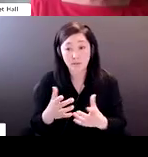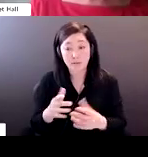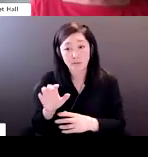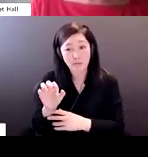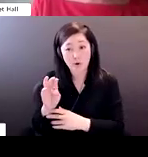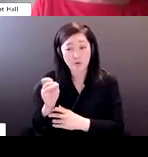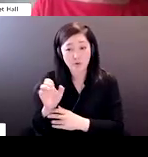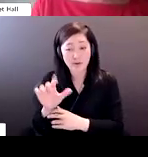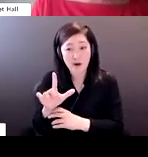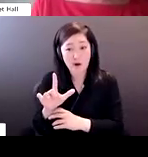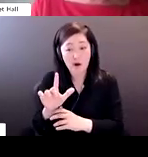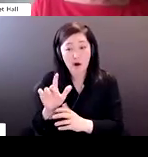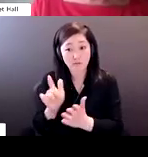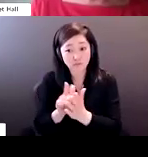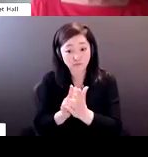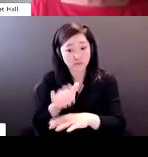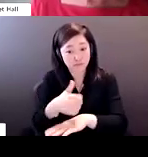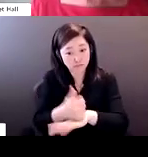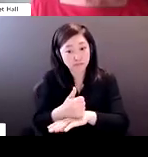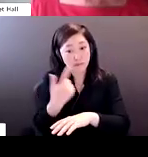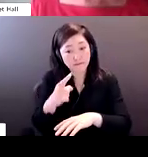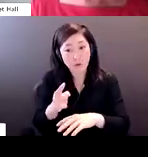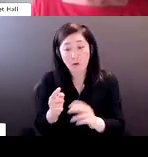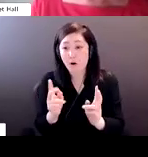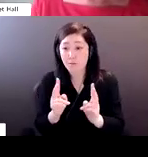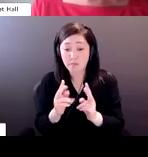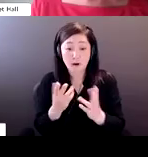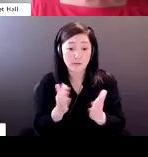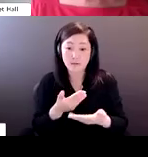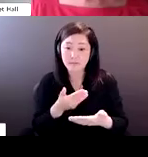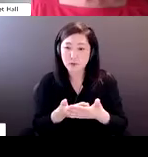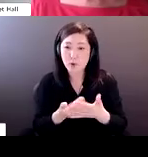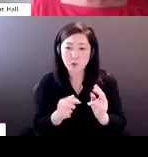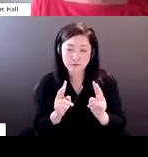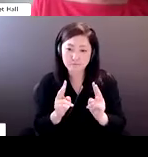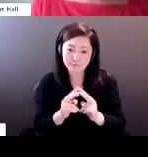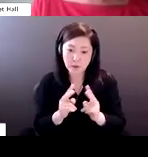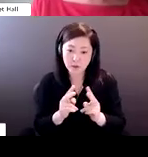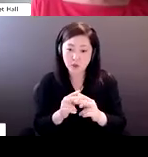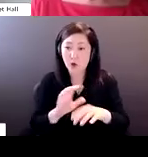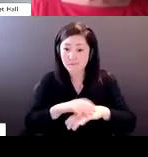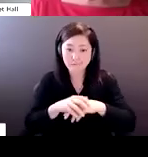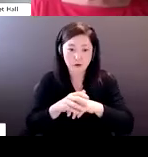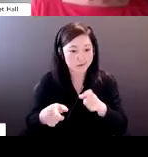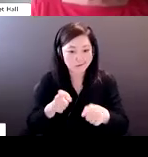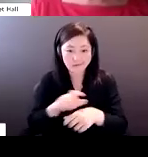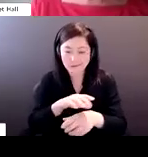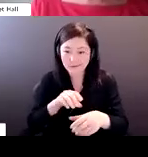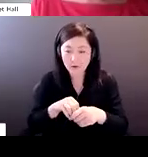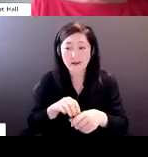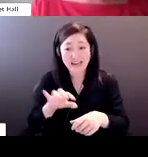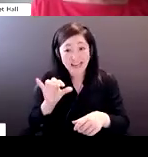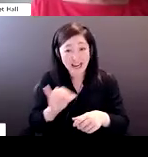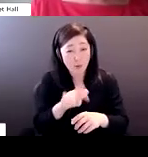I also support expanding the scope of the relationship criteria within that criminal offense to include family